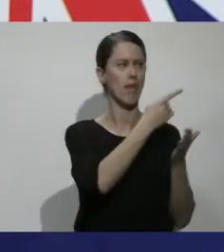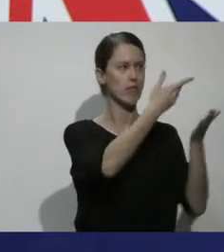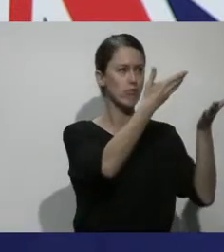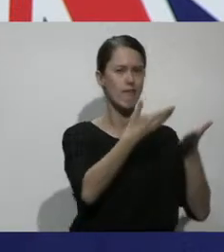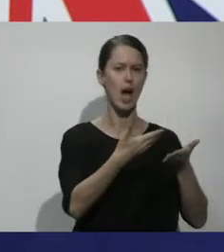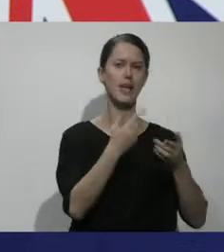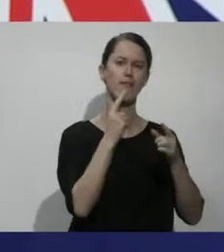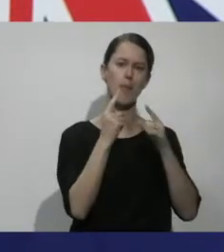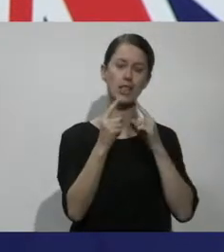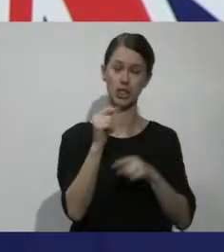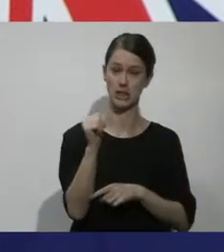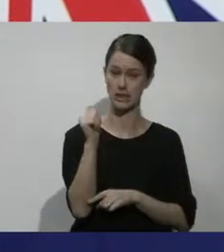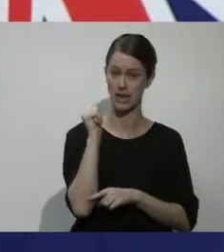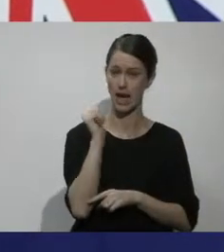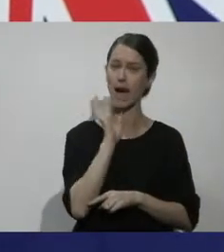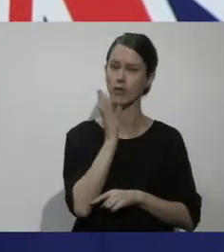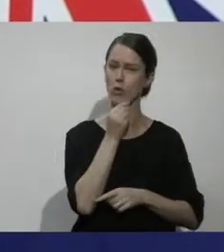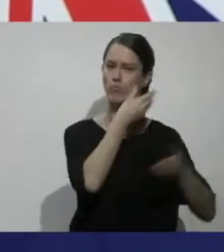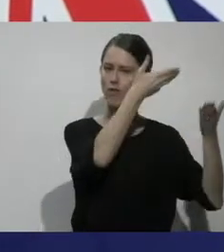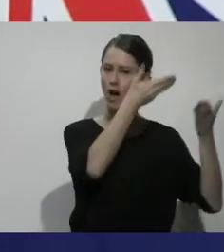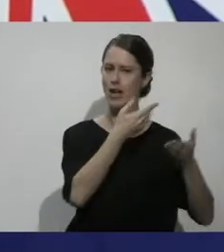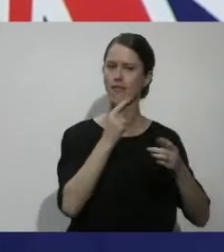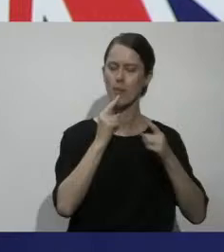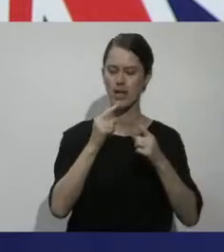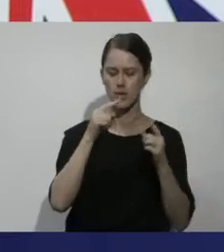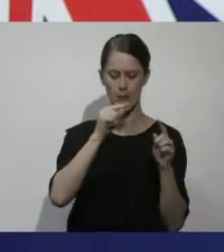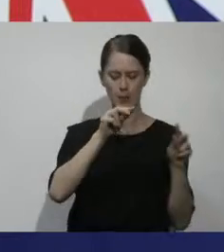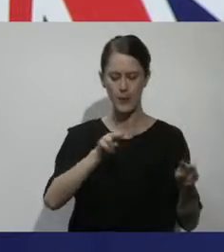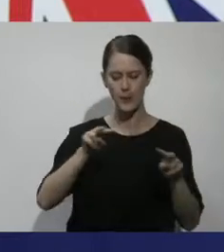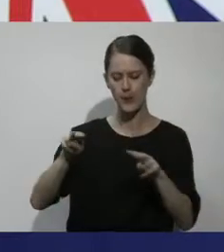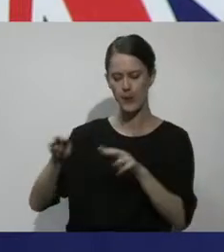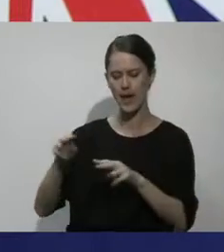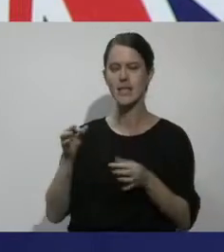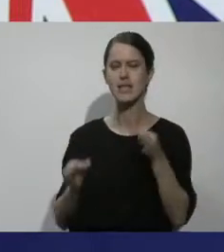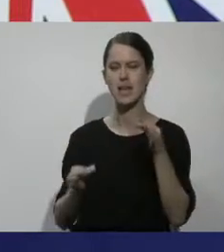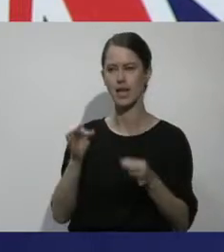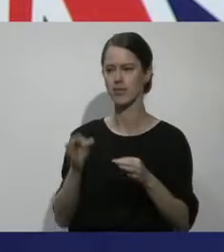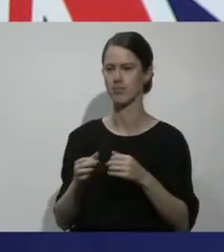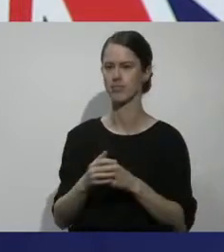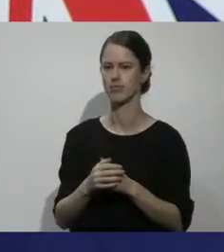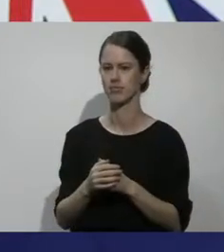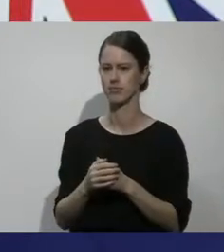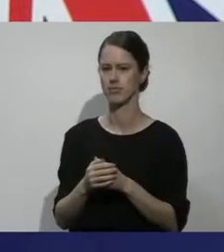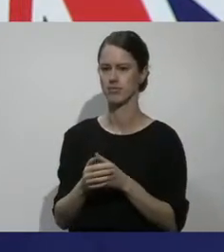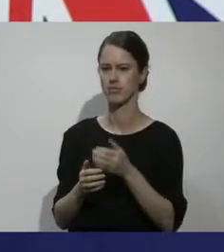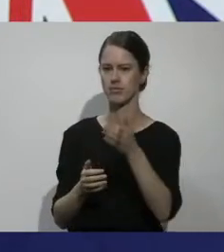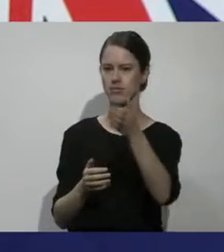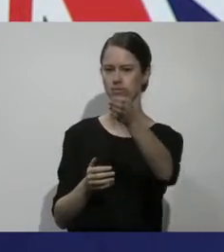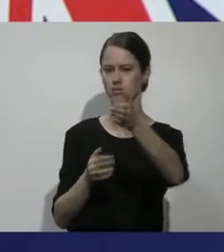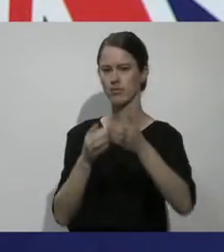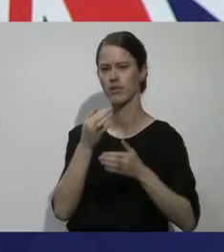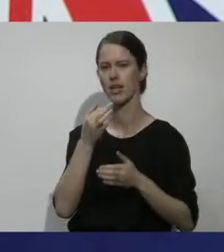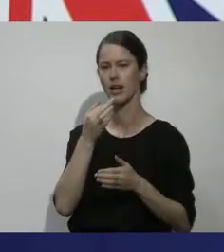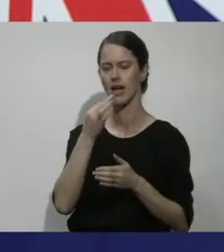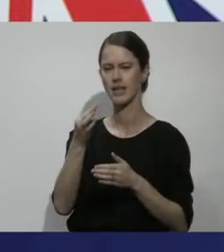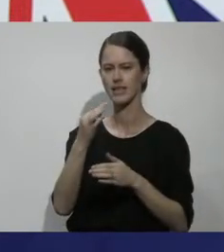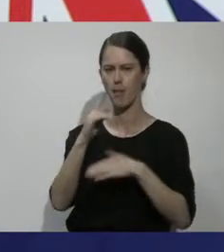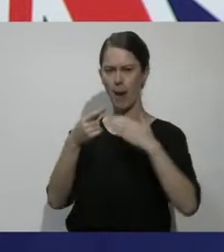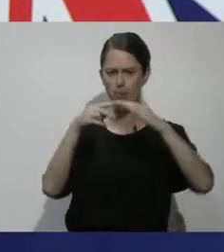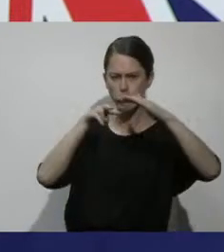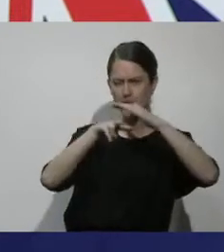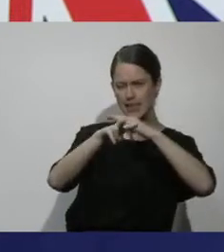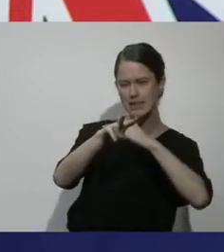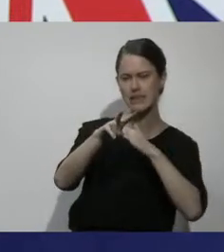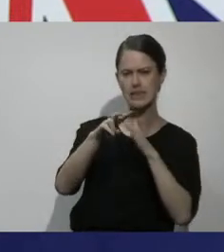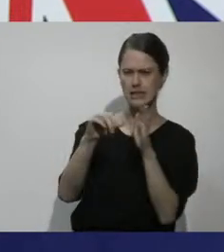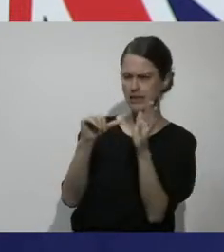regard yesterday afternoon, so that I can factor all of that in my thinking. Brett? Just in terms of the difficulty with the modelling, but Yes.